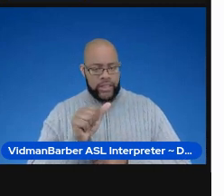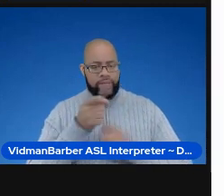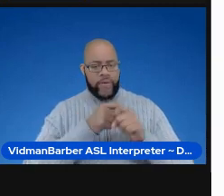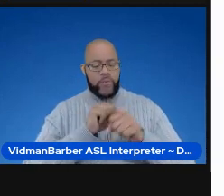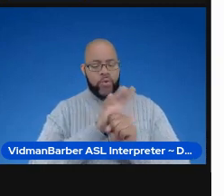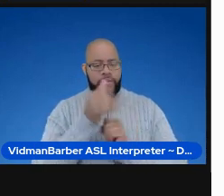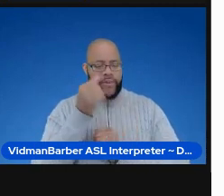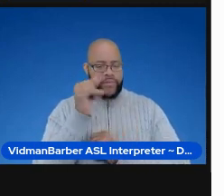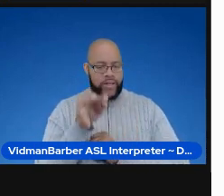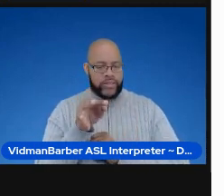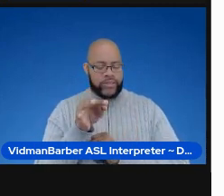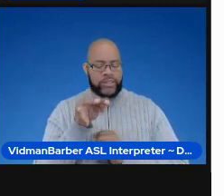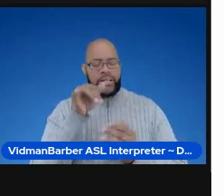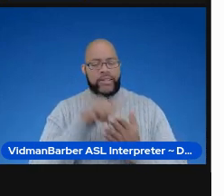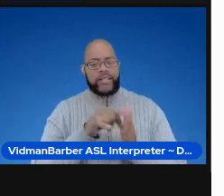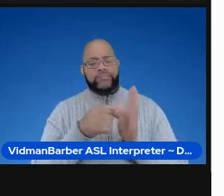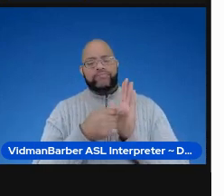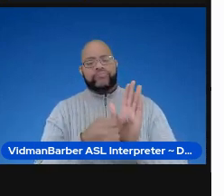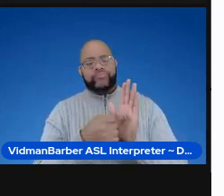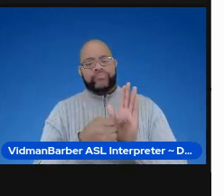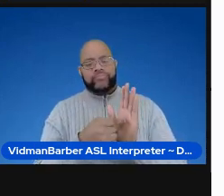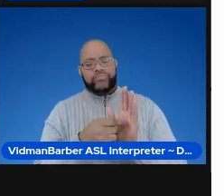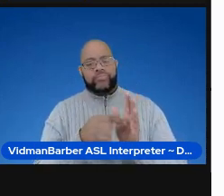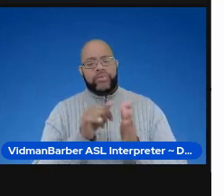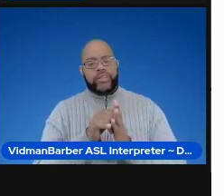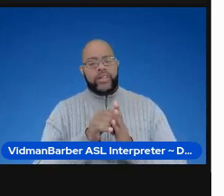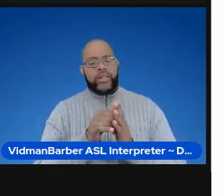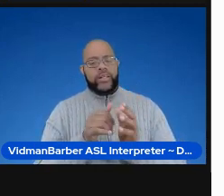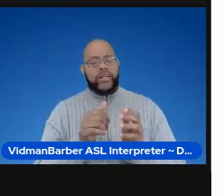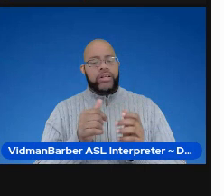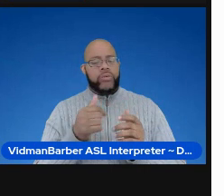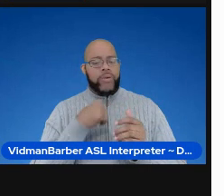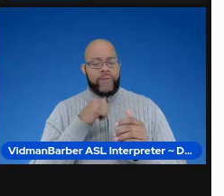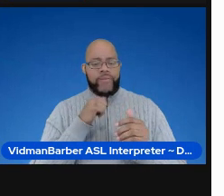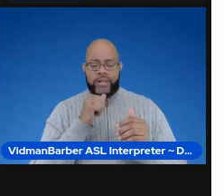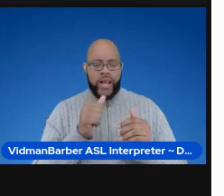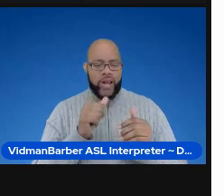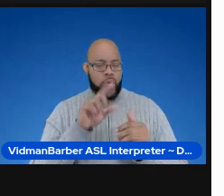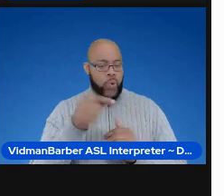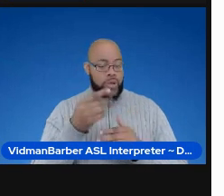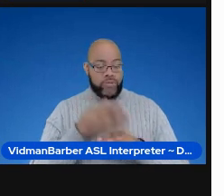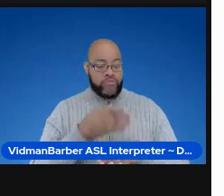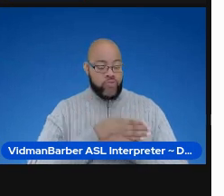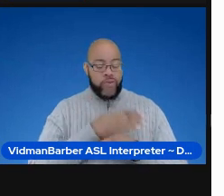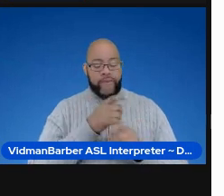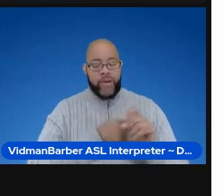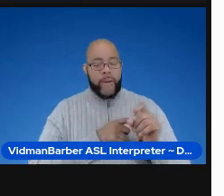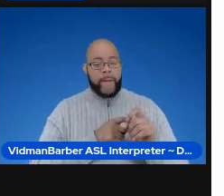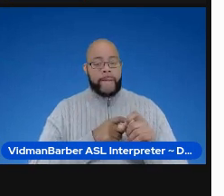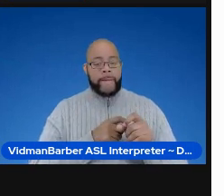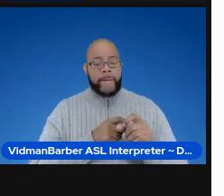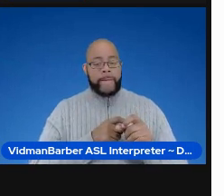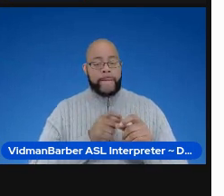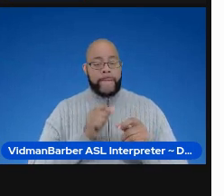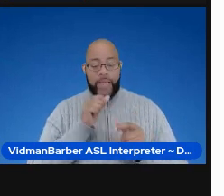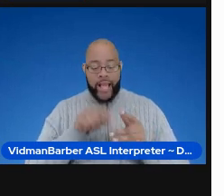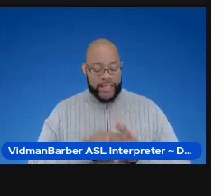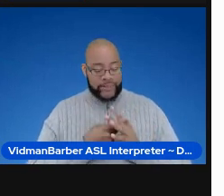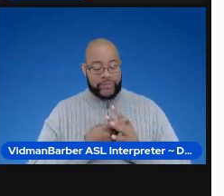COVID-19 does indicate that we've not only improved from the inactivated